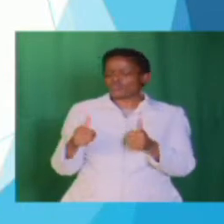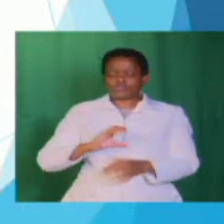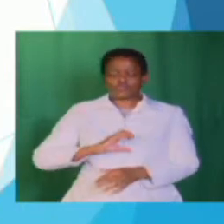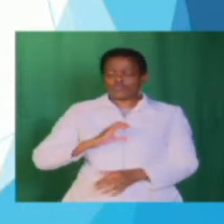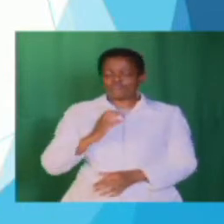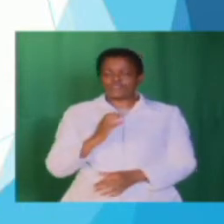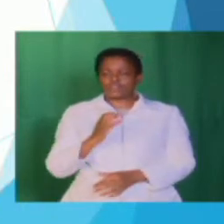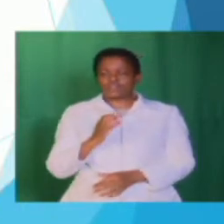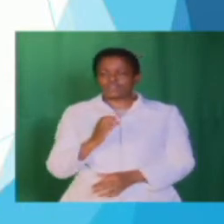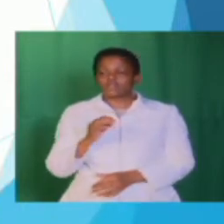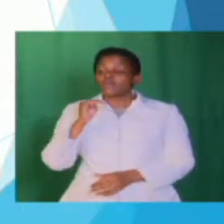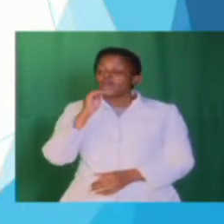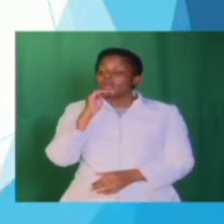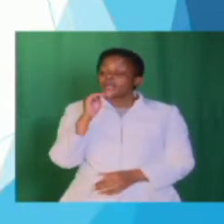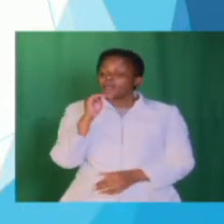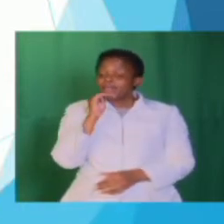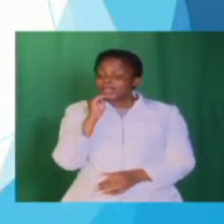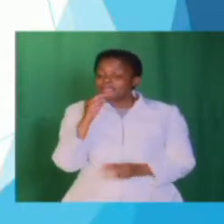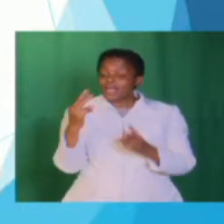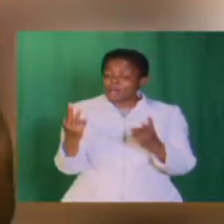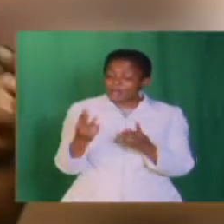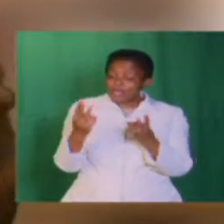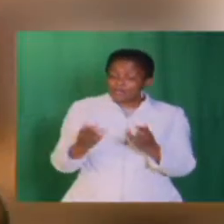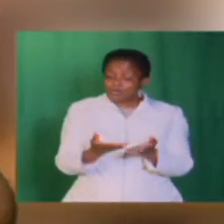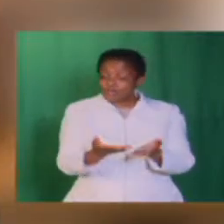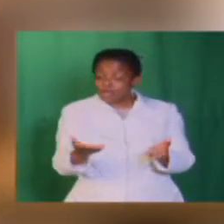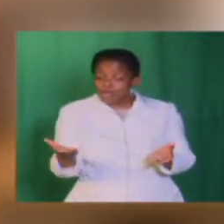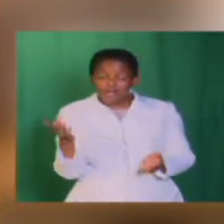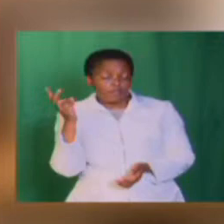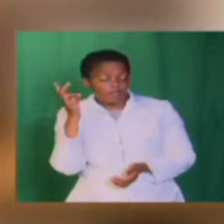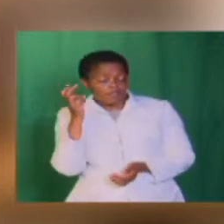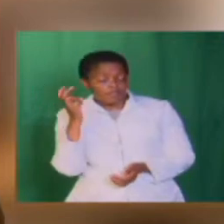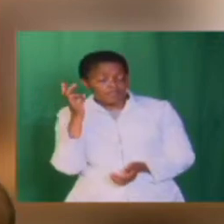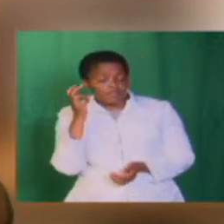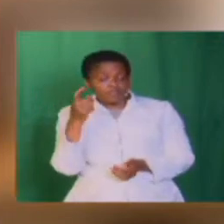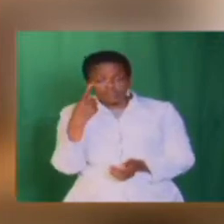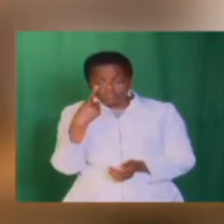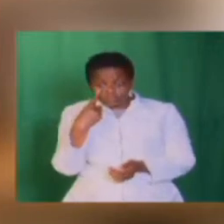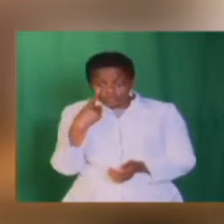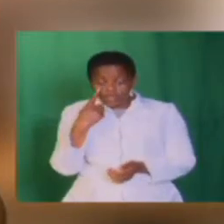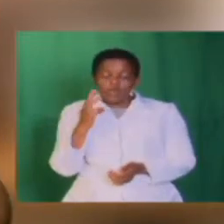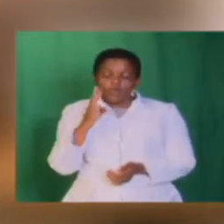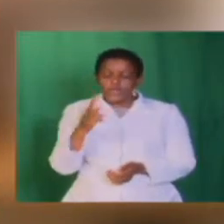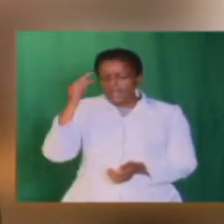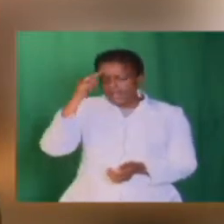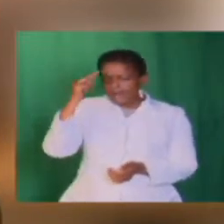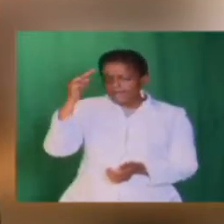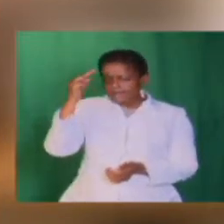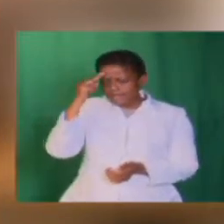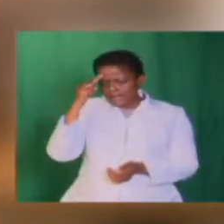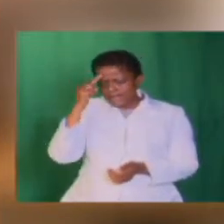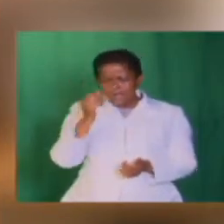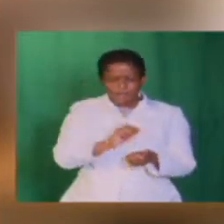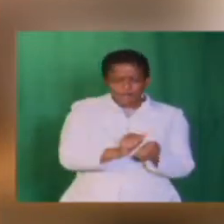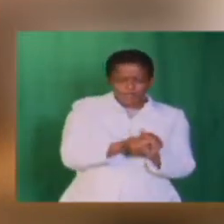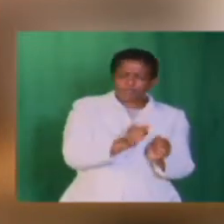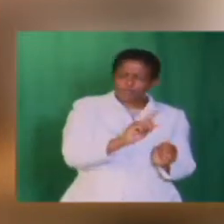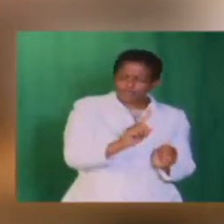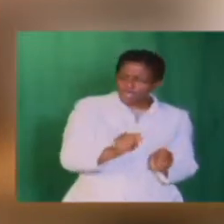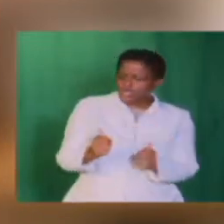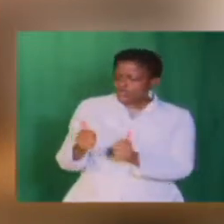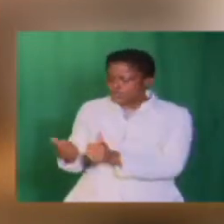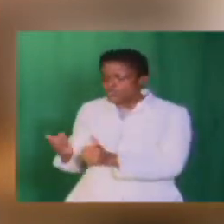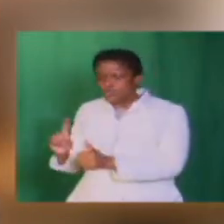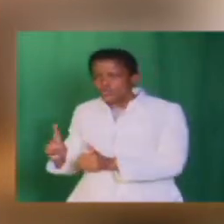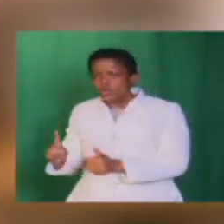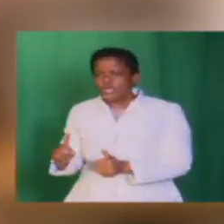that, oh, these are the bad impacts of using plastic surgery. It is also important to note that it is in presentations